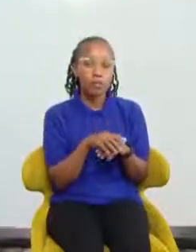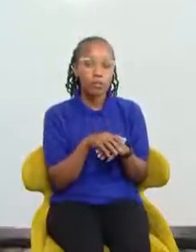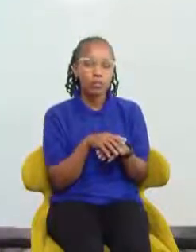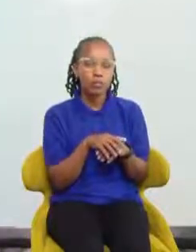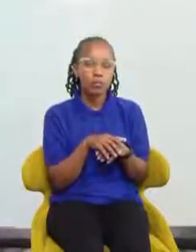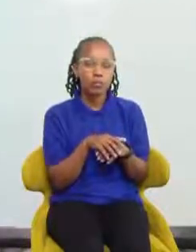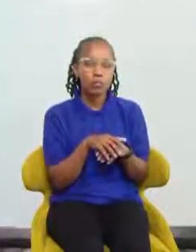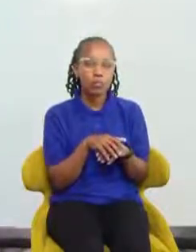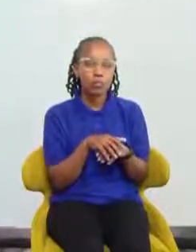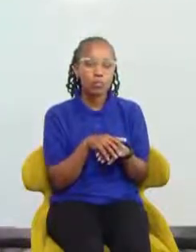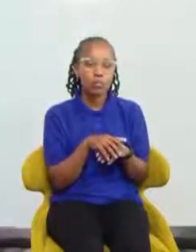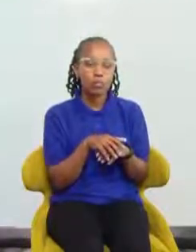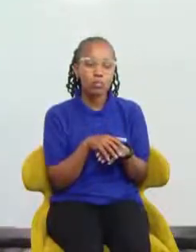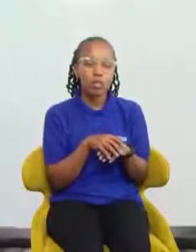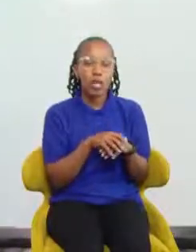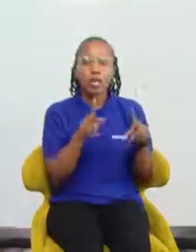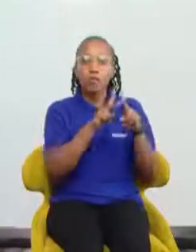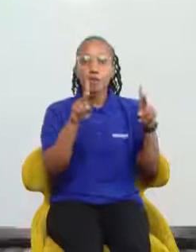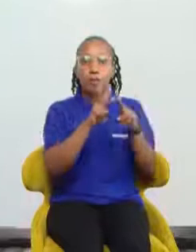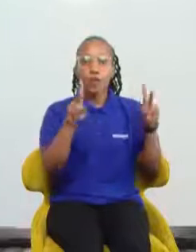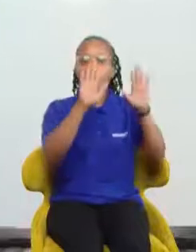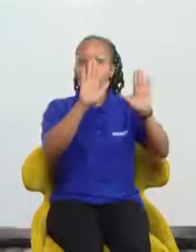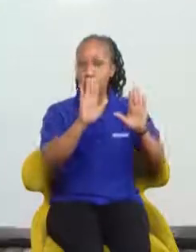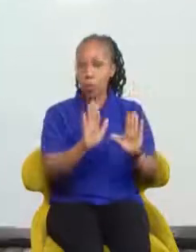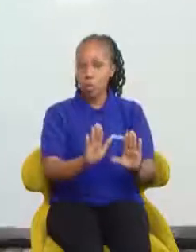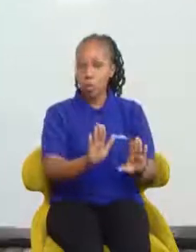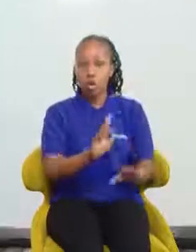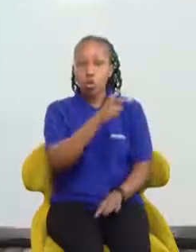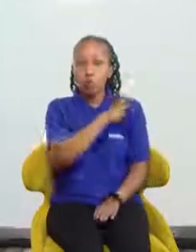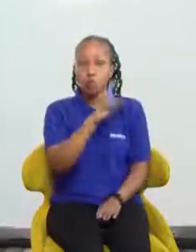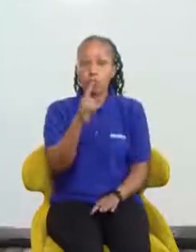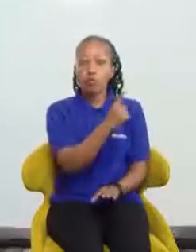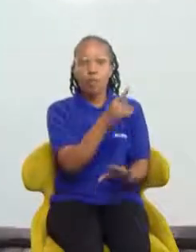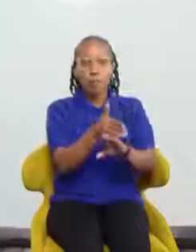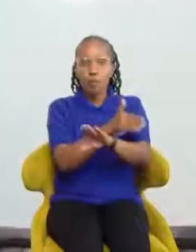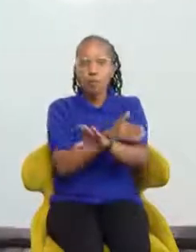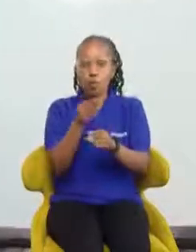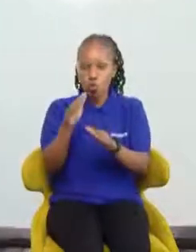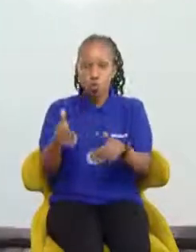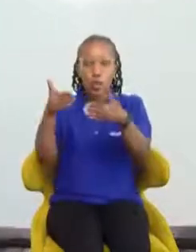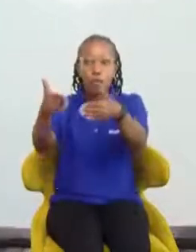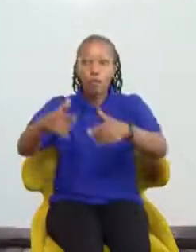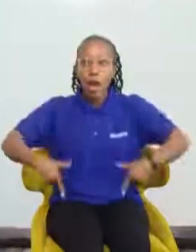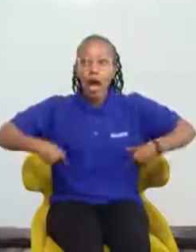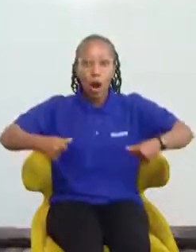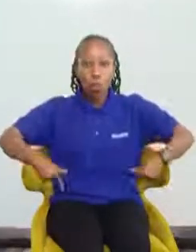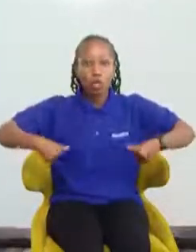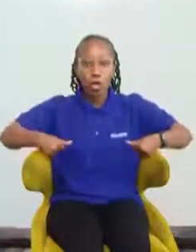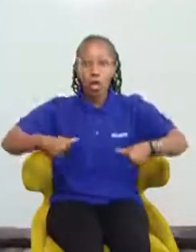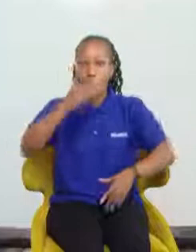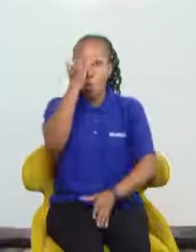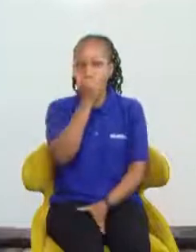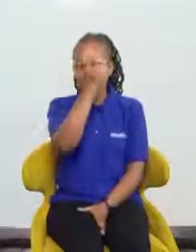measurement actually is very important before you can give someone a wheelchair, because it